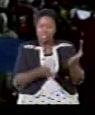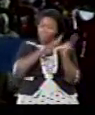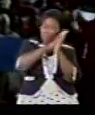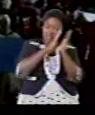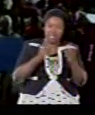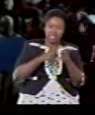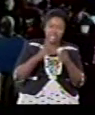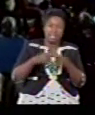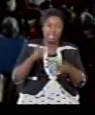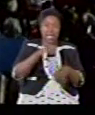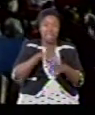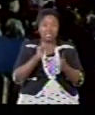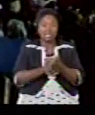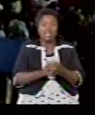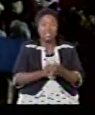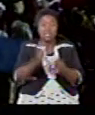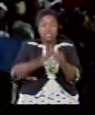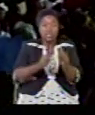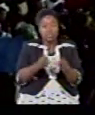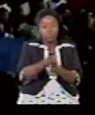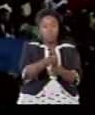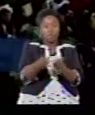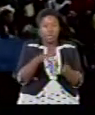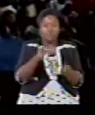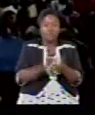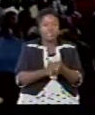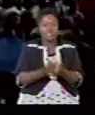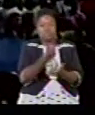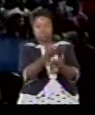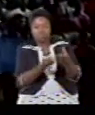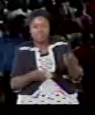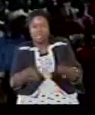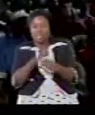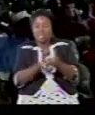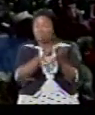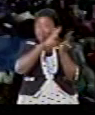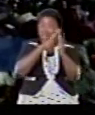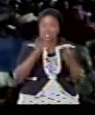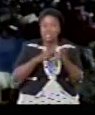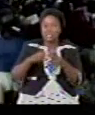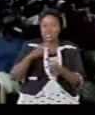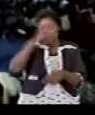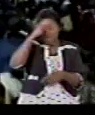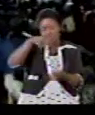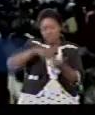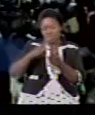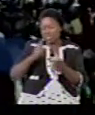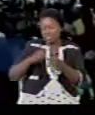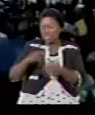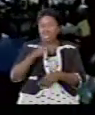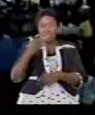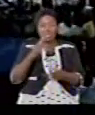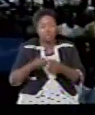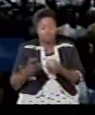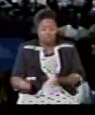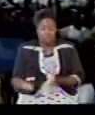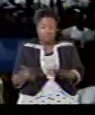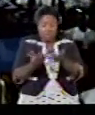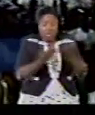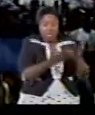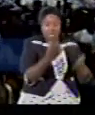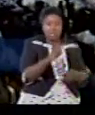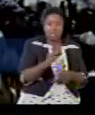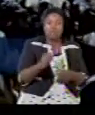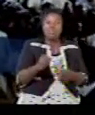corner of the stretcher, a man stood there, and they had to carry him. Even if they carried you there